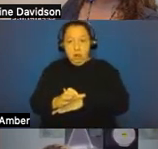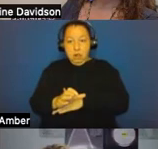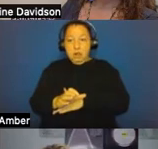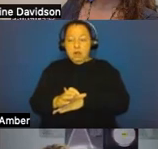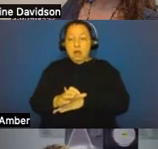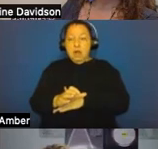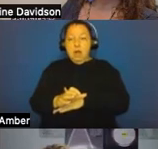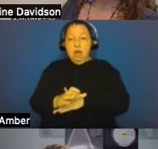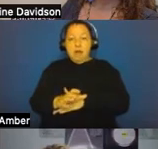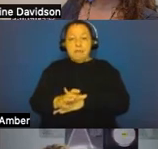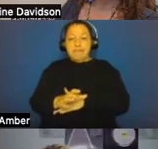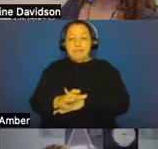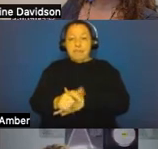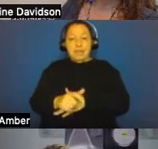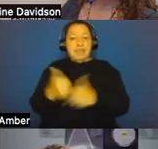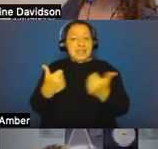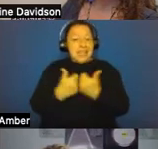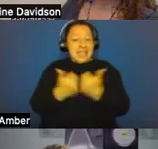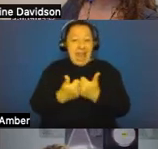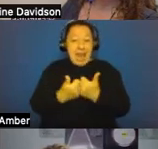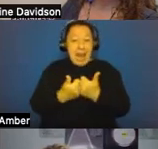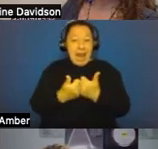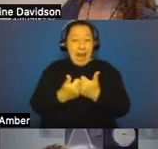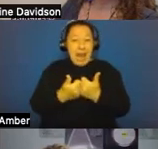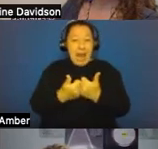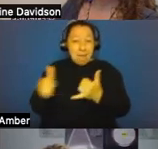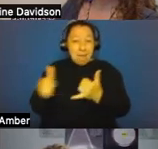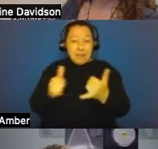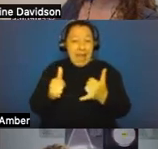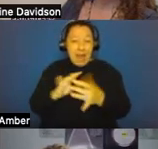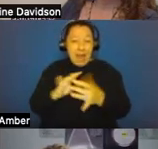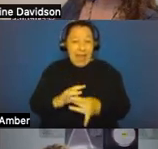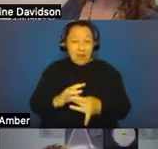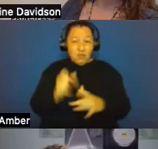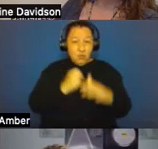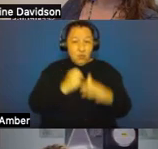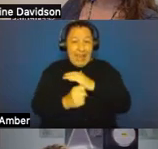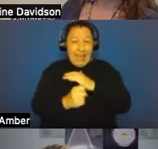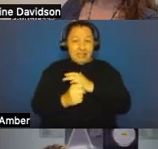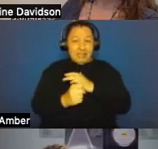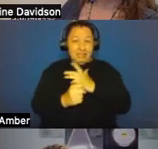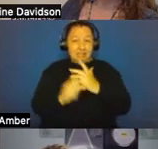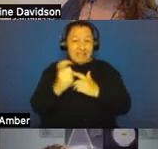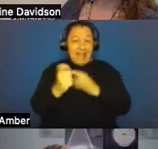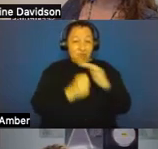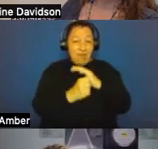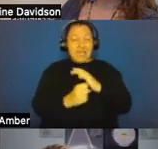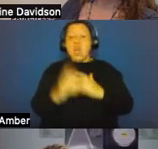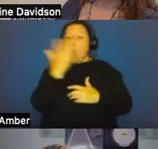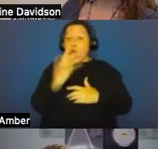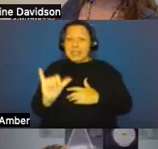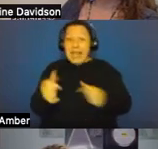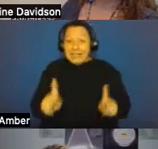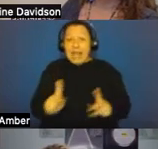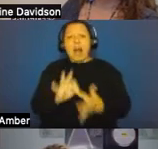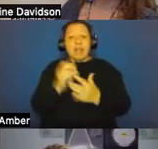all the game that's played on sex trafficking. So consent looks like consent unless you have a pimp that's threatening your children,